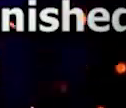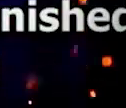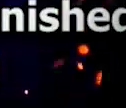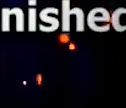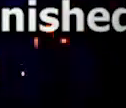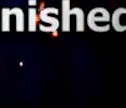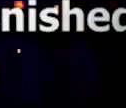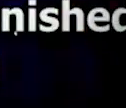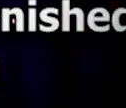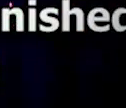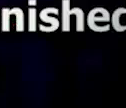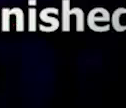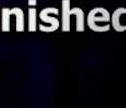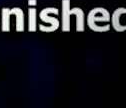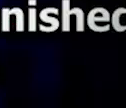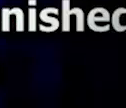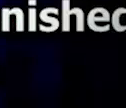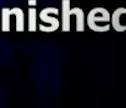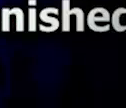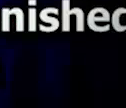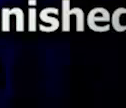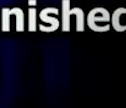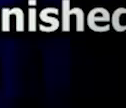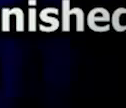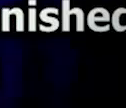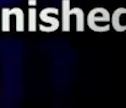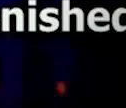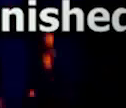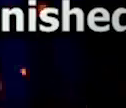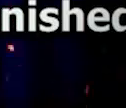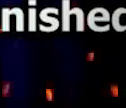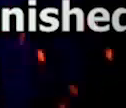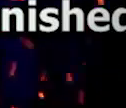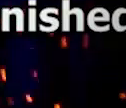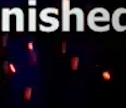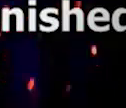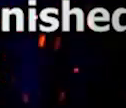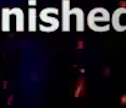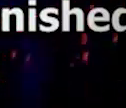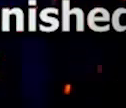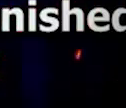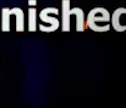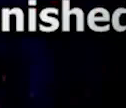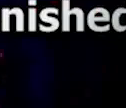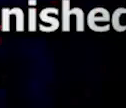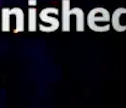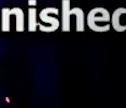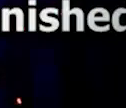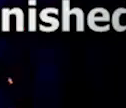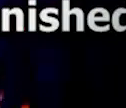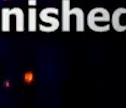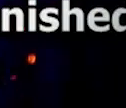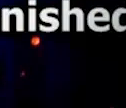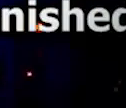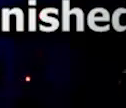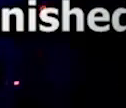I saw that the woman was drunk with the blood of God's holy people, the blood of those who bore testimony to Jesus. And when I